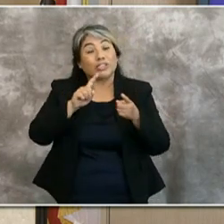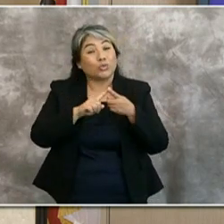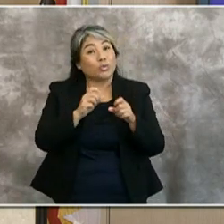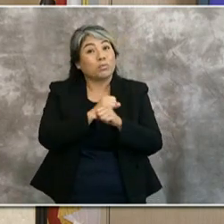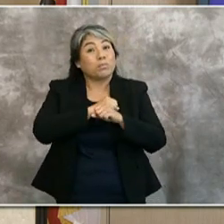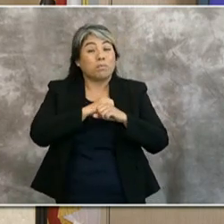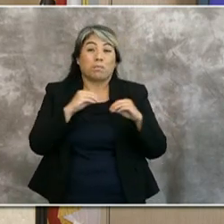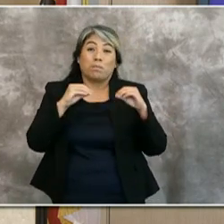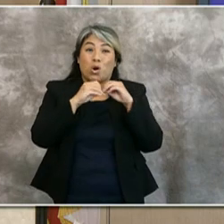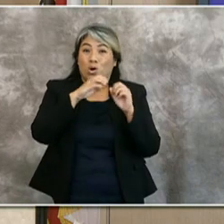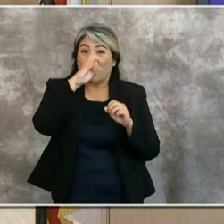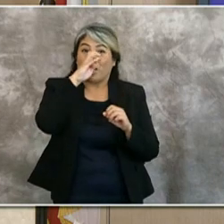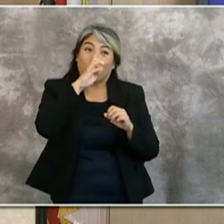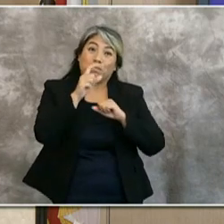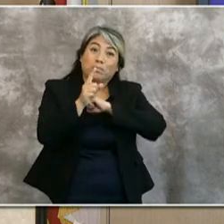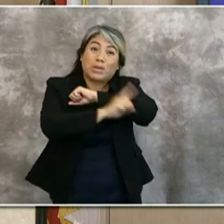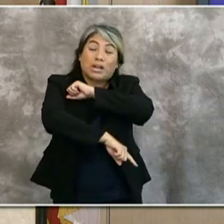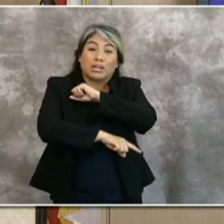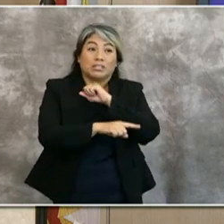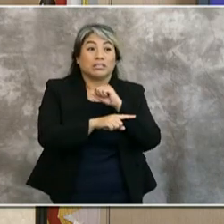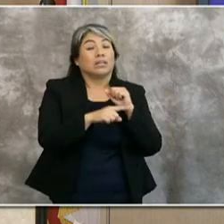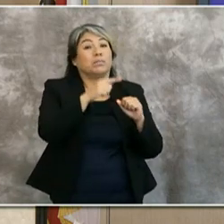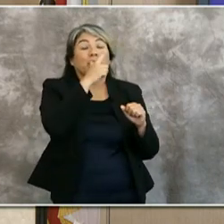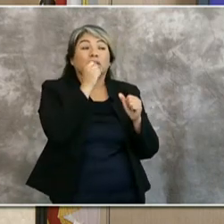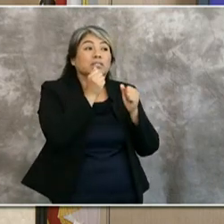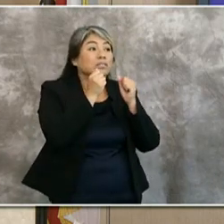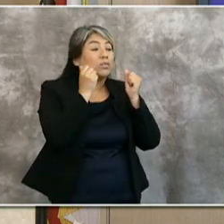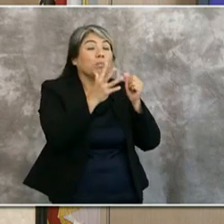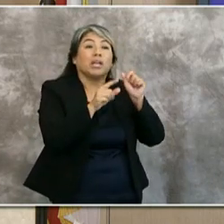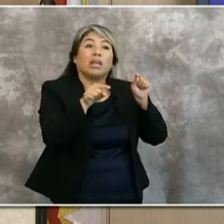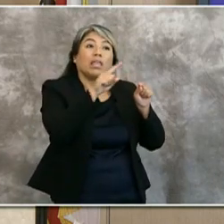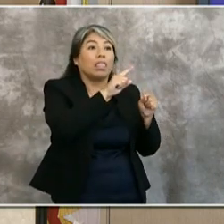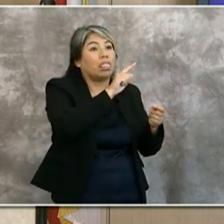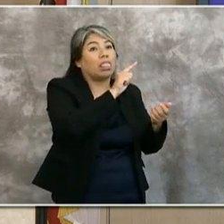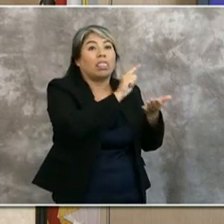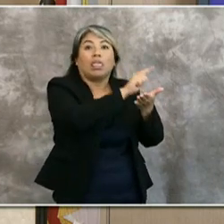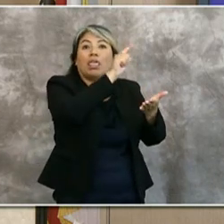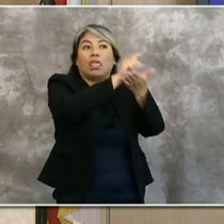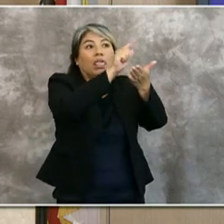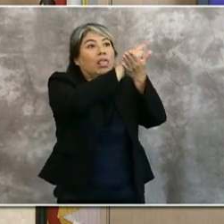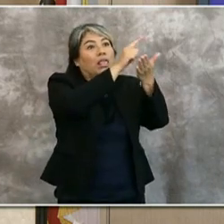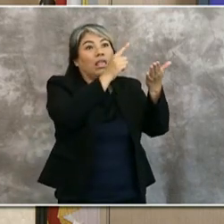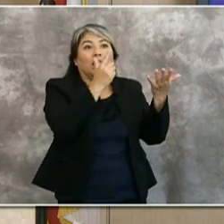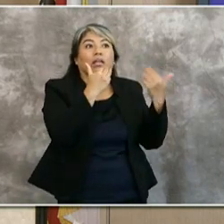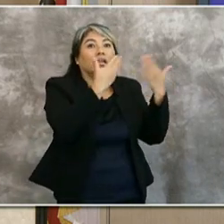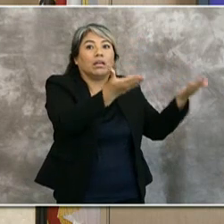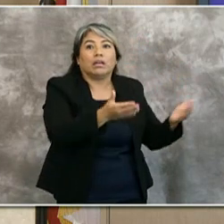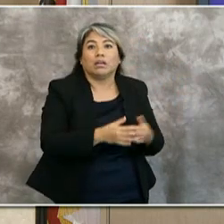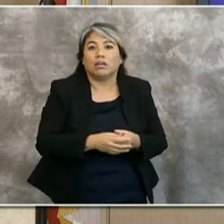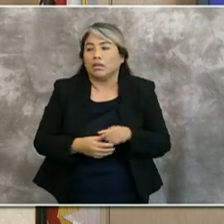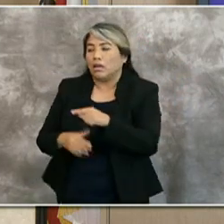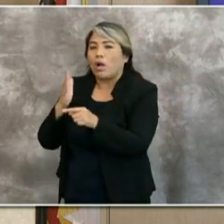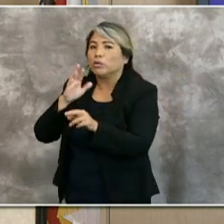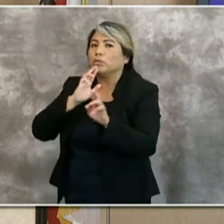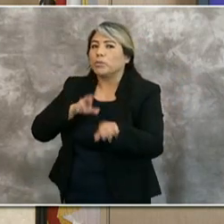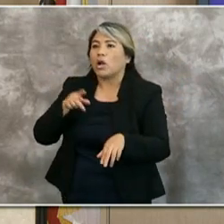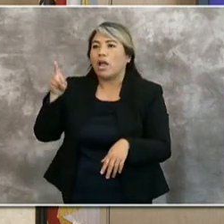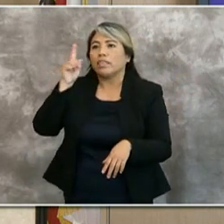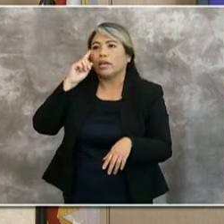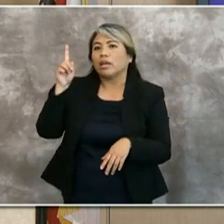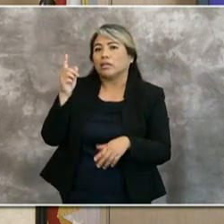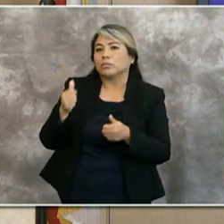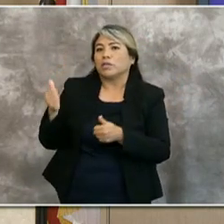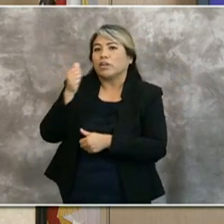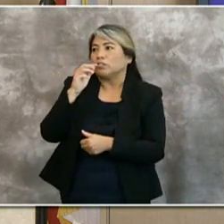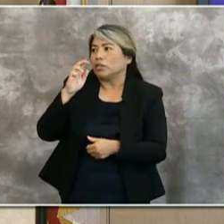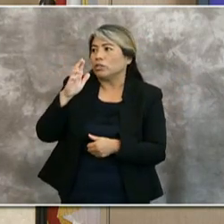penalties given the increasing number of egregious violators. Well, I'll respond. I think Supervisor Fletcher